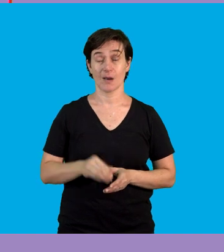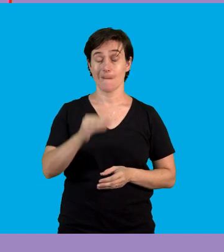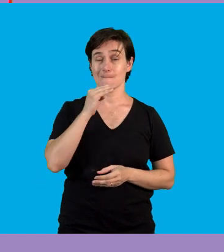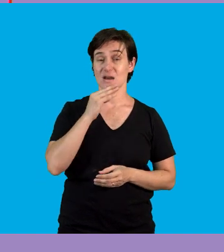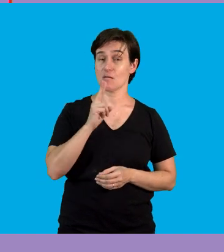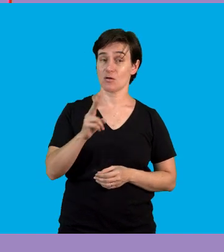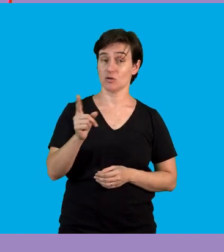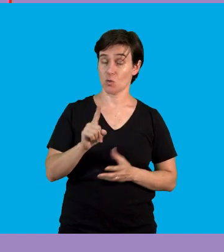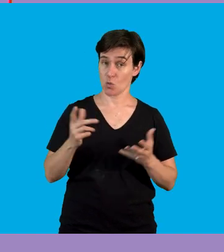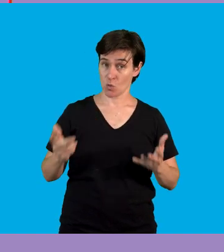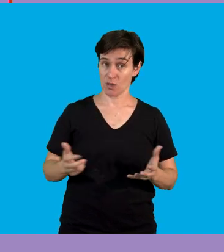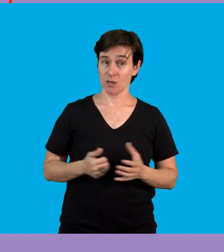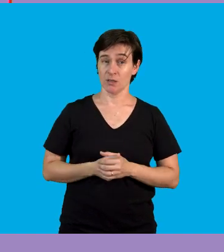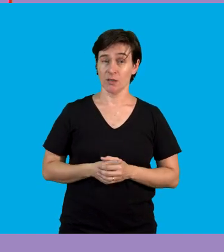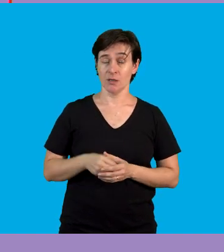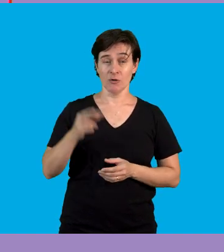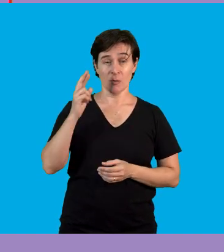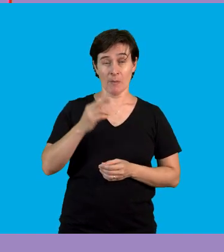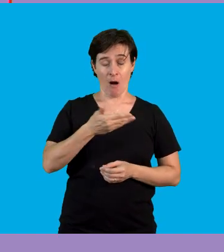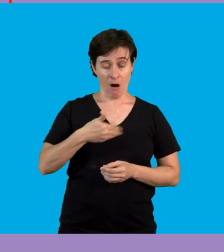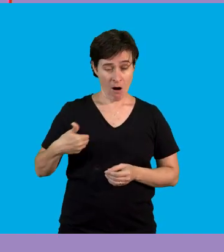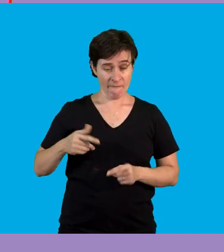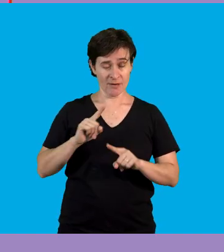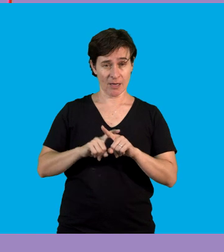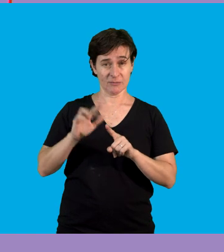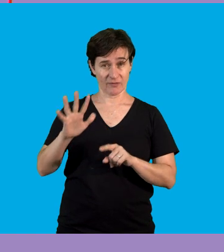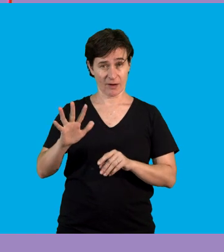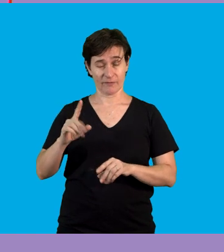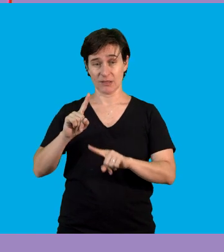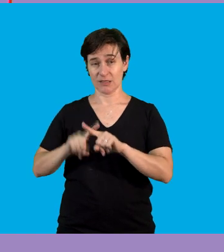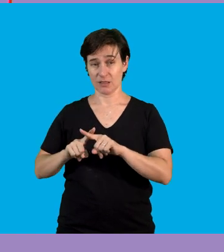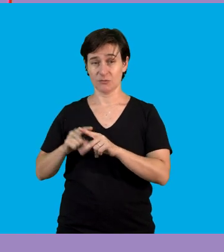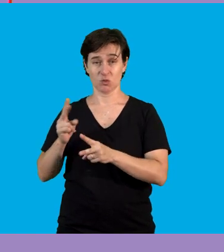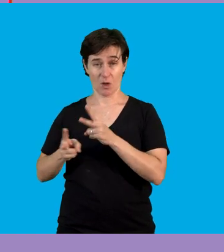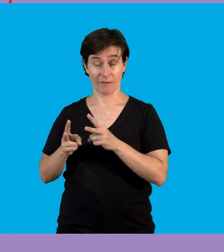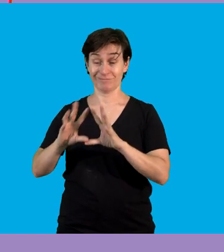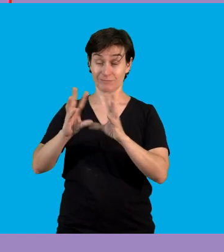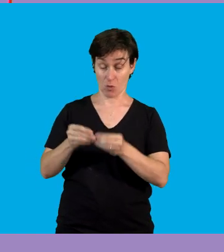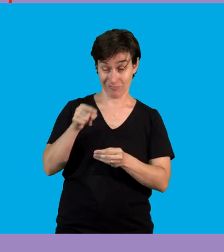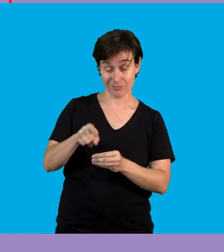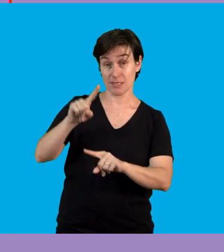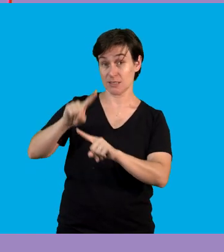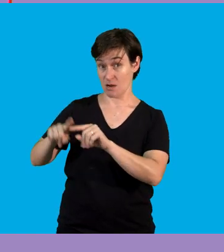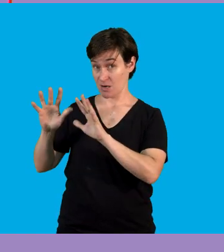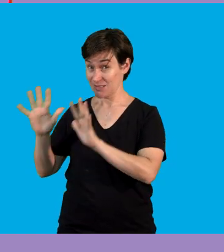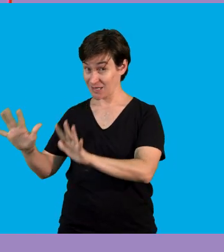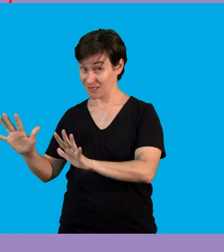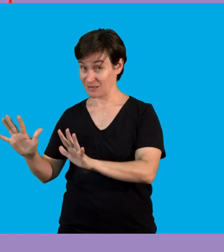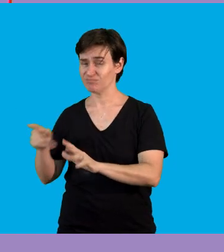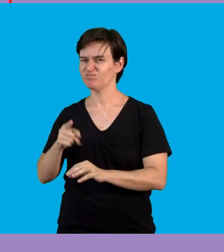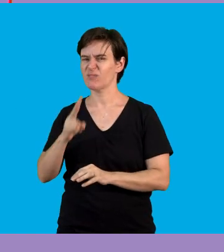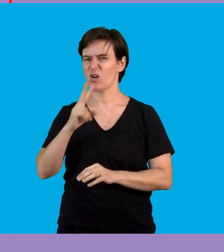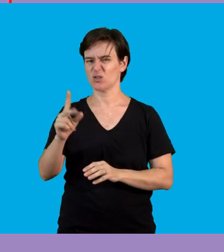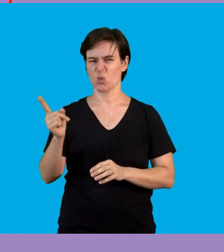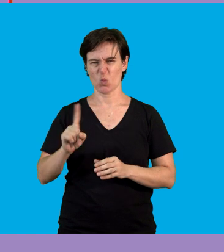prism to, remember, we are going to say 1/2 multiplied by the 5 meters multiplied by the 12 meters. And that answer